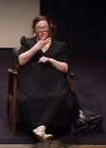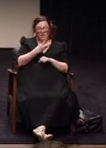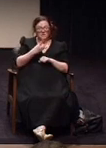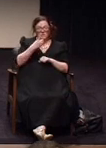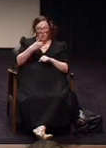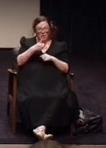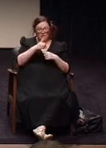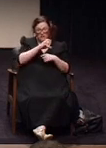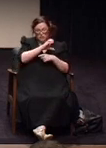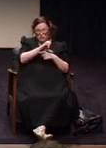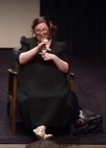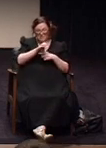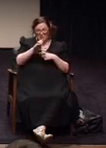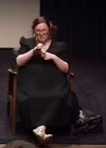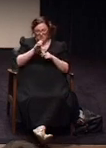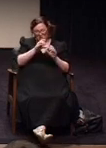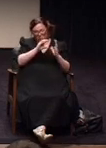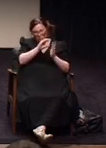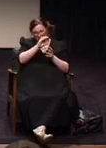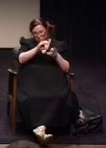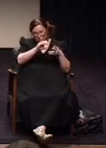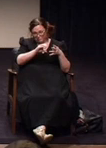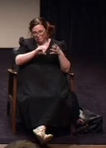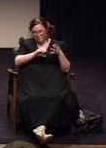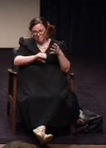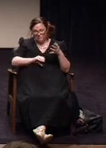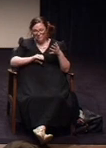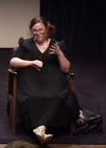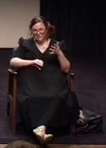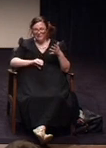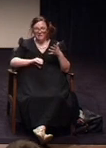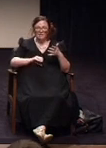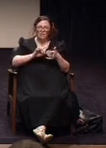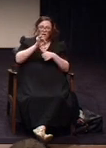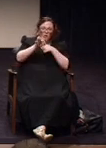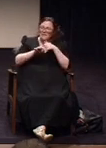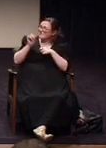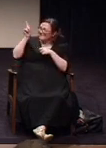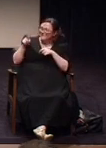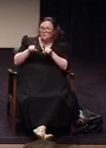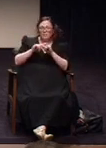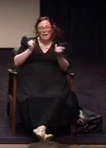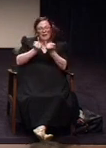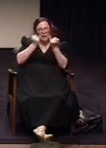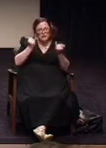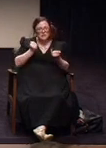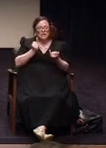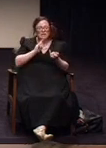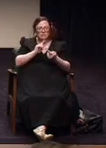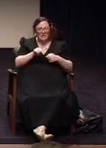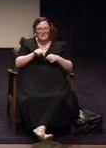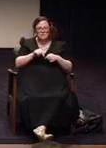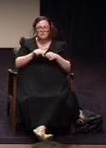chapters with questions. This is on an allergic reaction. So it was questions that could lead